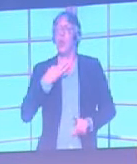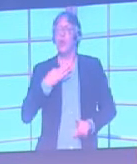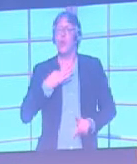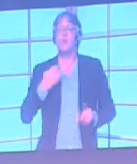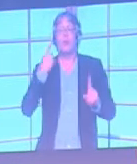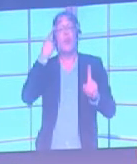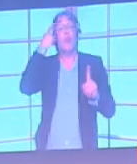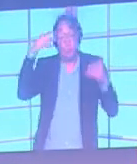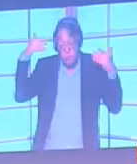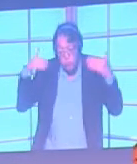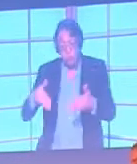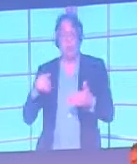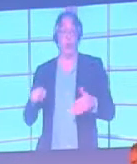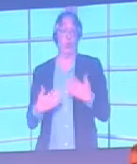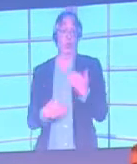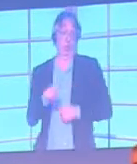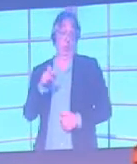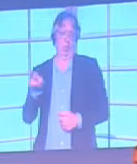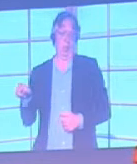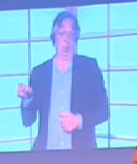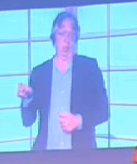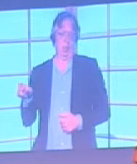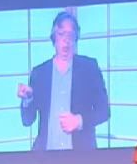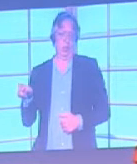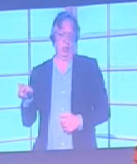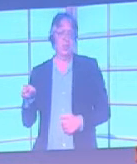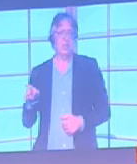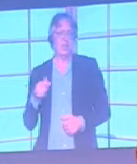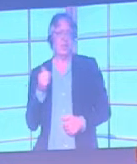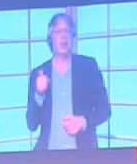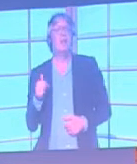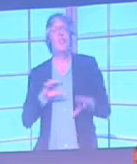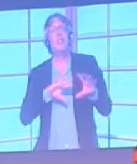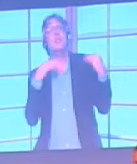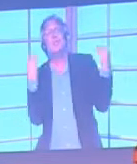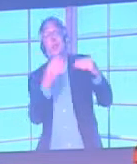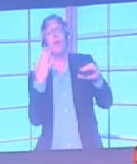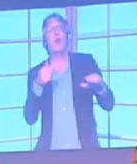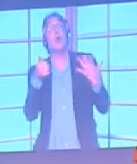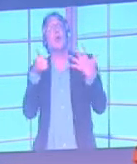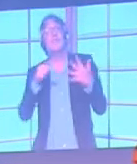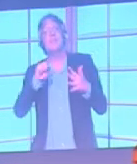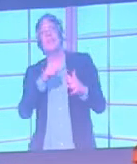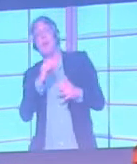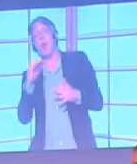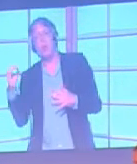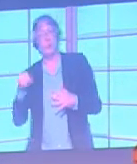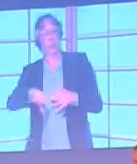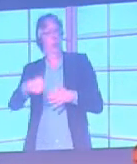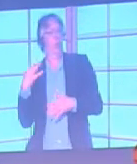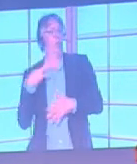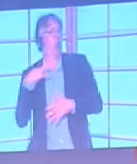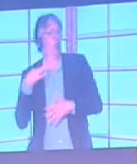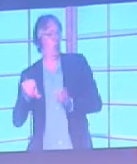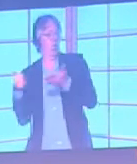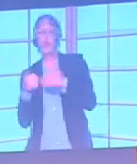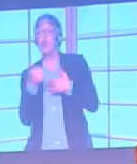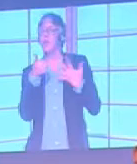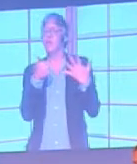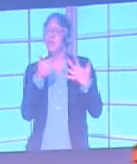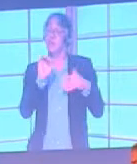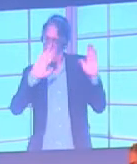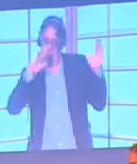6,000 volunteers will not help either. And we want the staff as well. So we want the stadiums to be accessible,